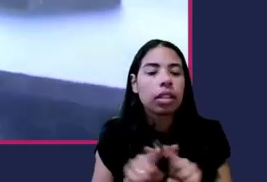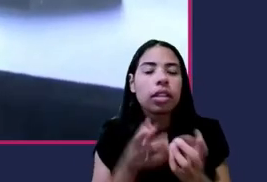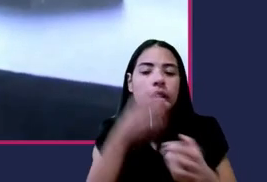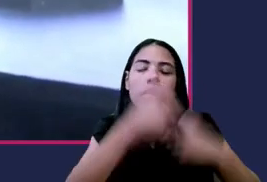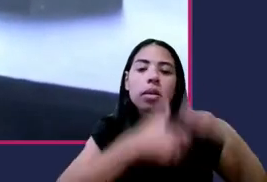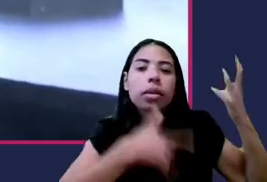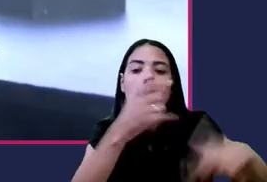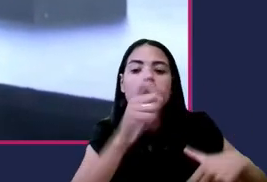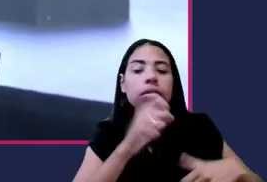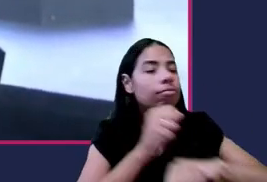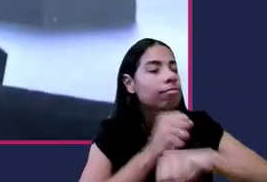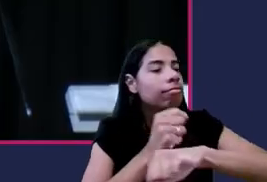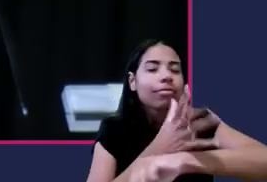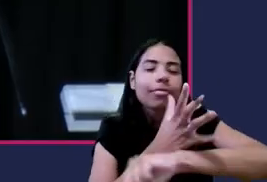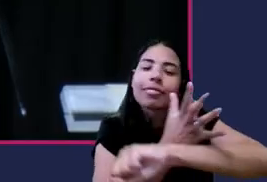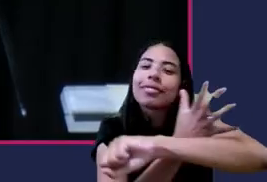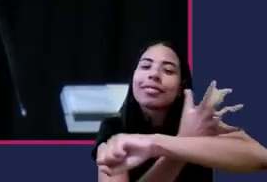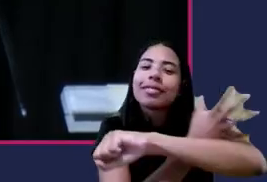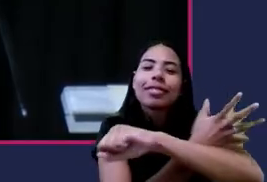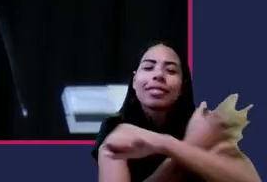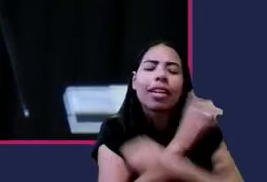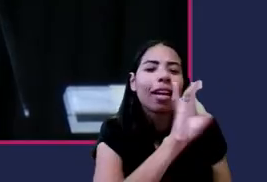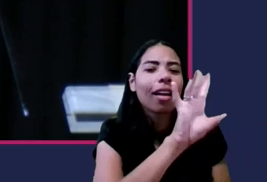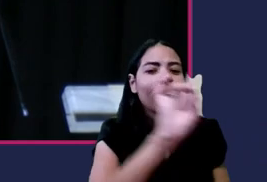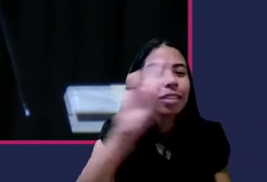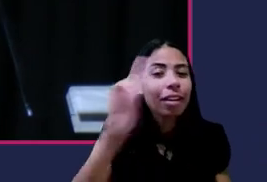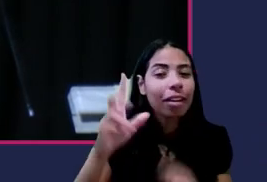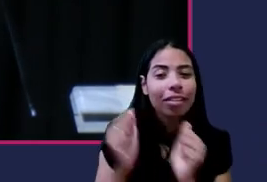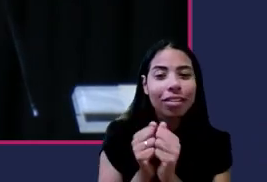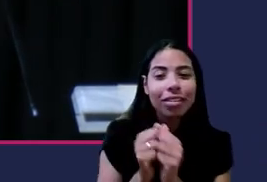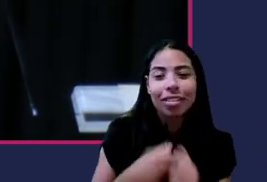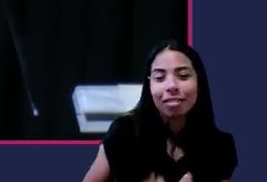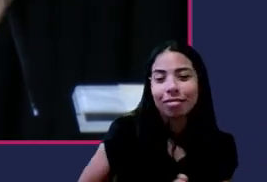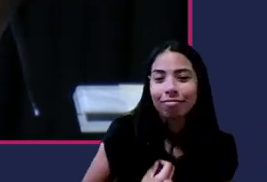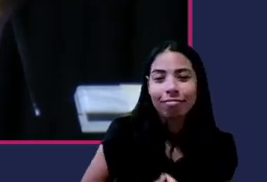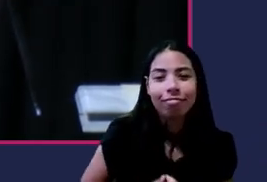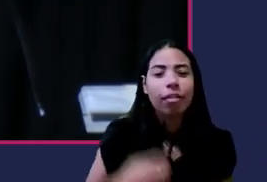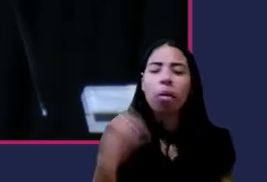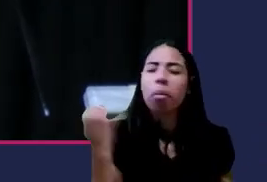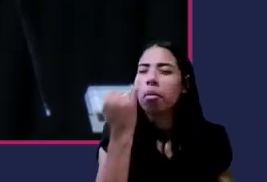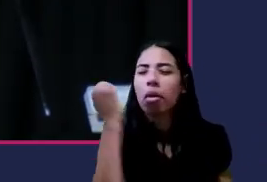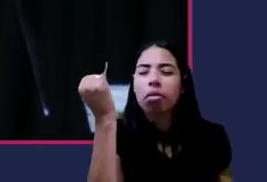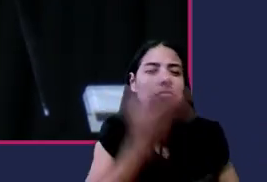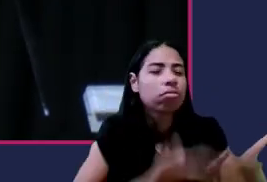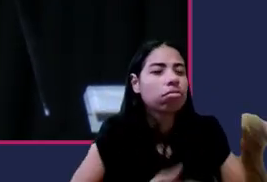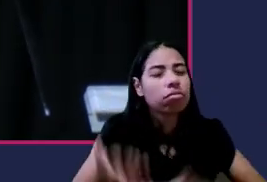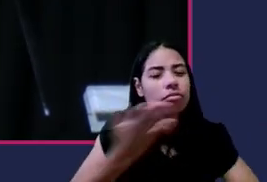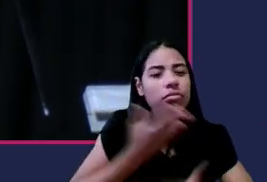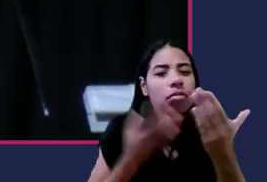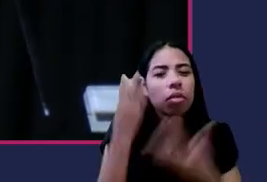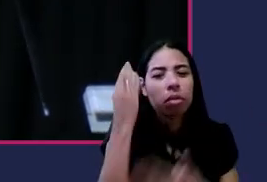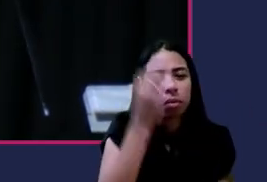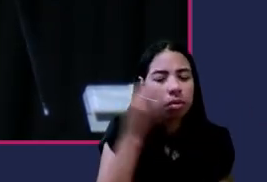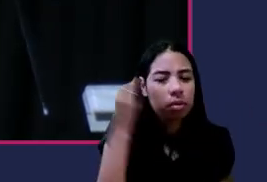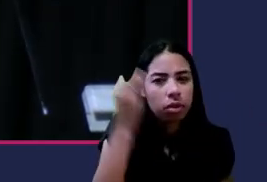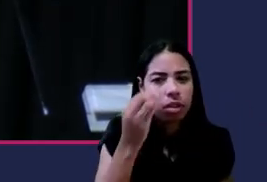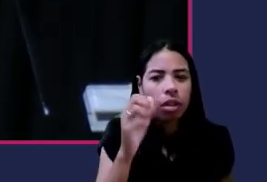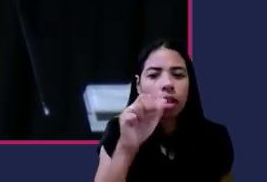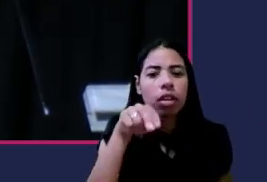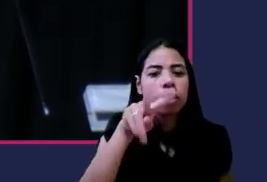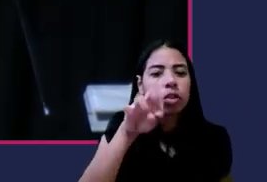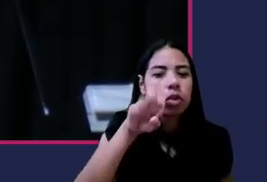on the stage. But I'd like to let you know that I really feel touched to receive each one of you here. It's important to